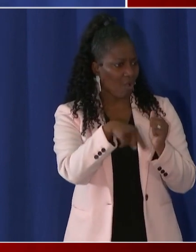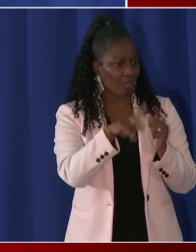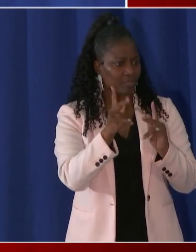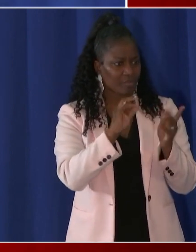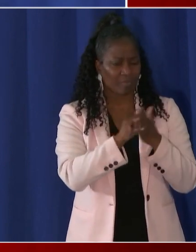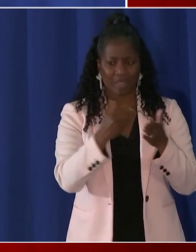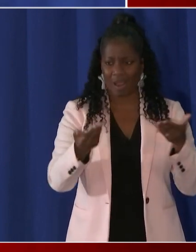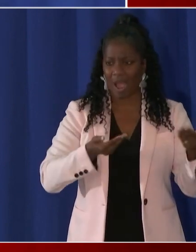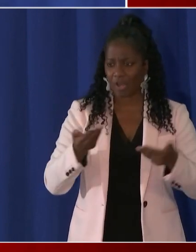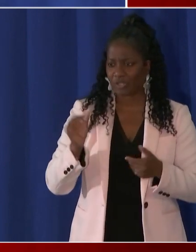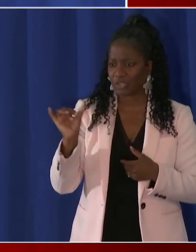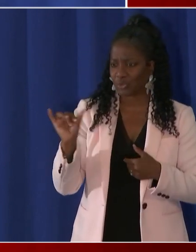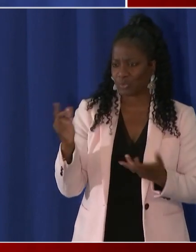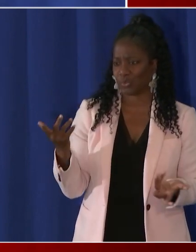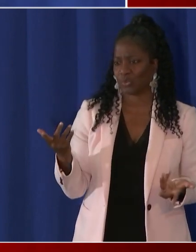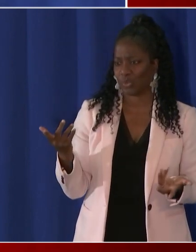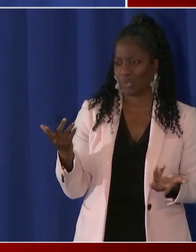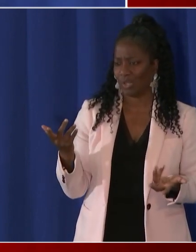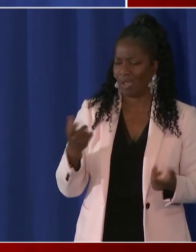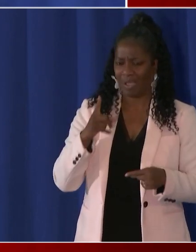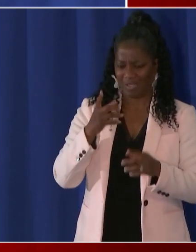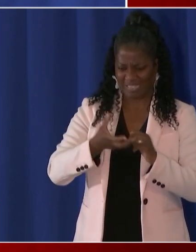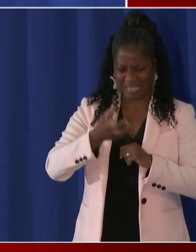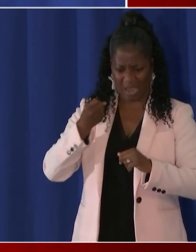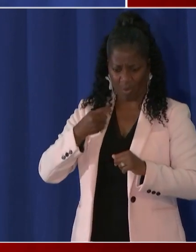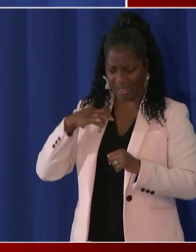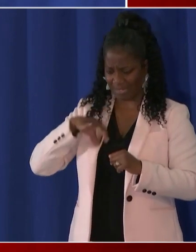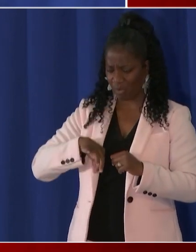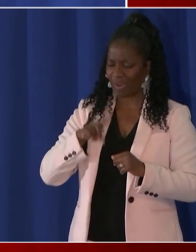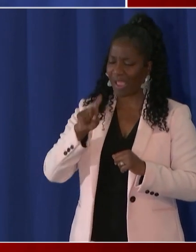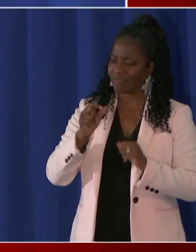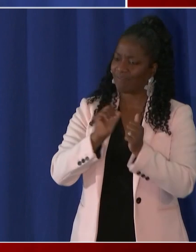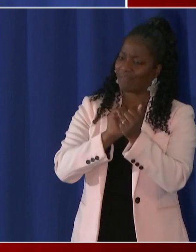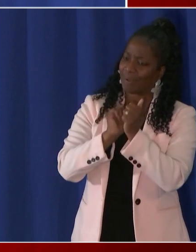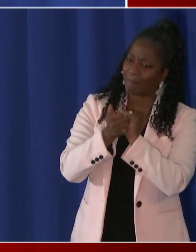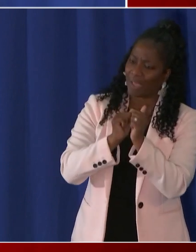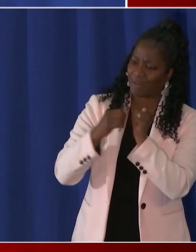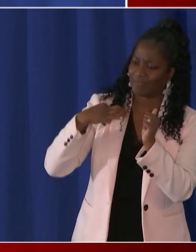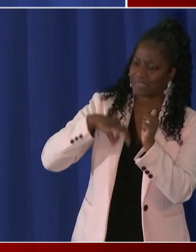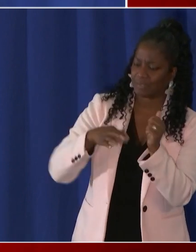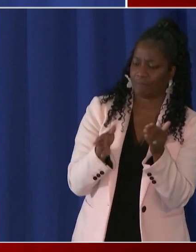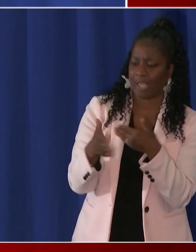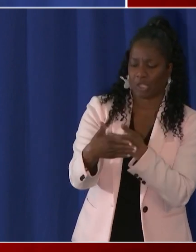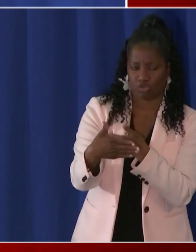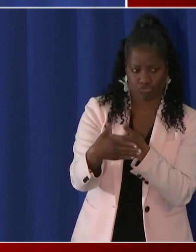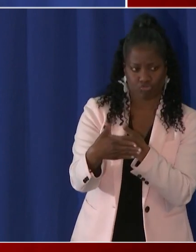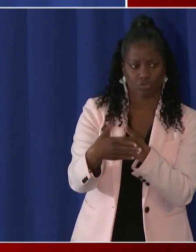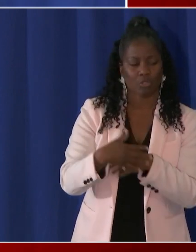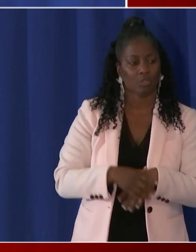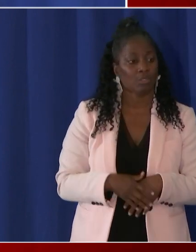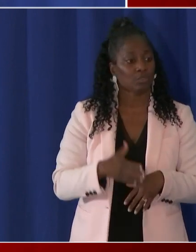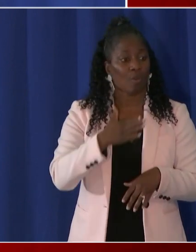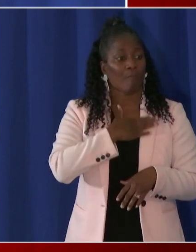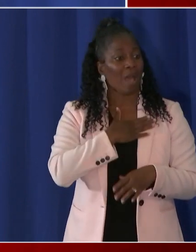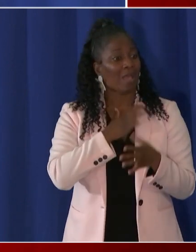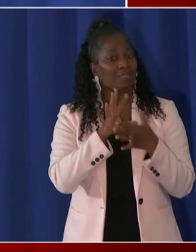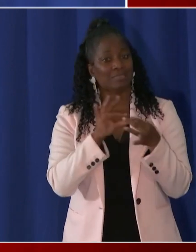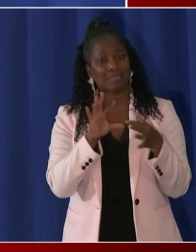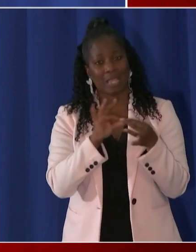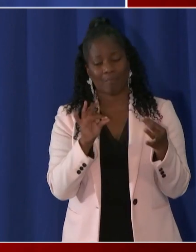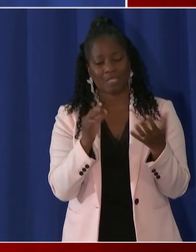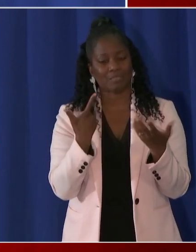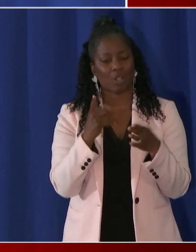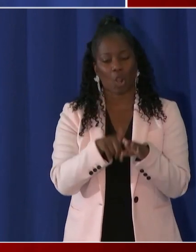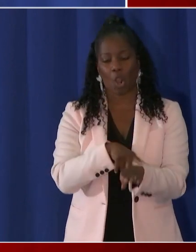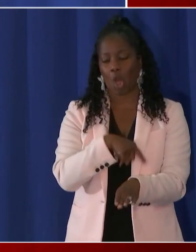are also hiring, okay? So we have to have a competitive incentives package. So my statement